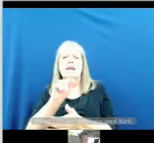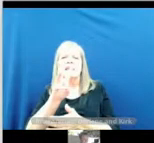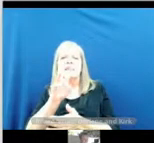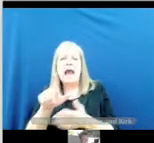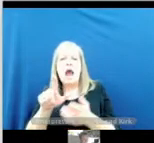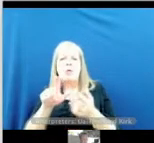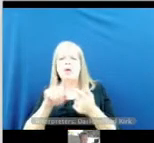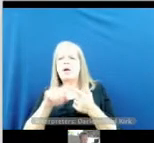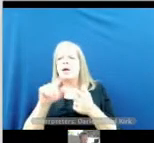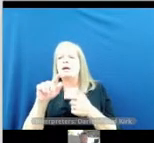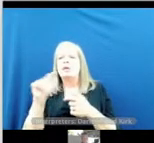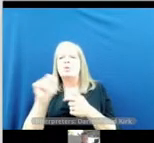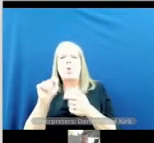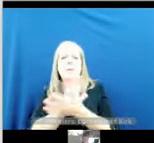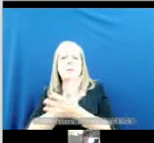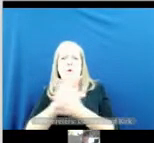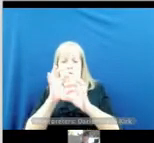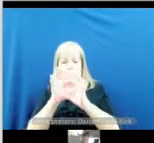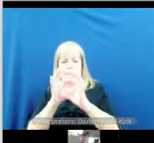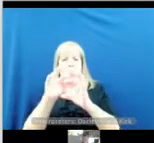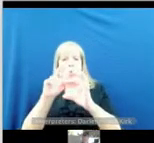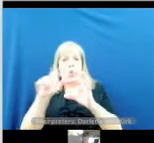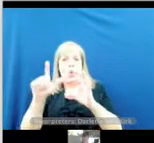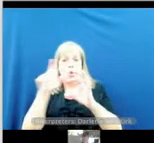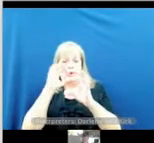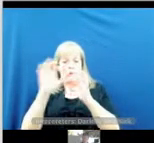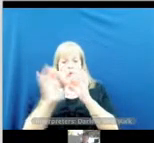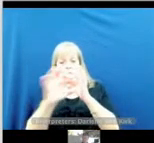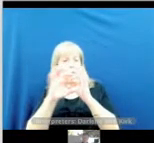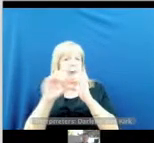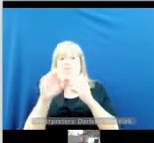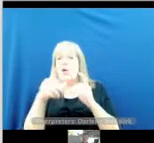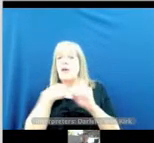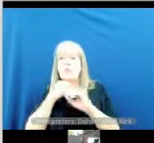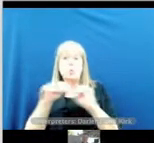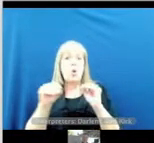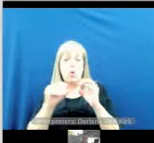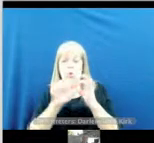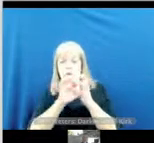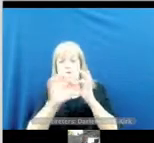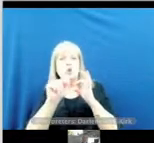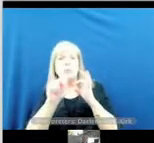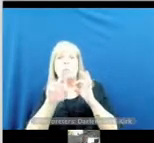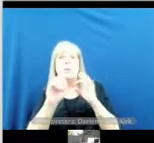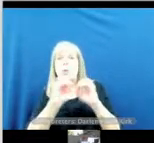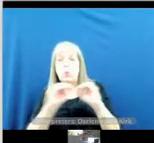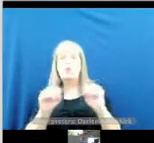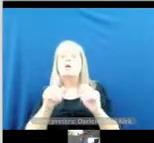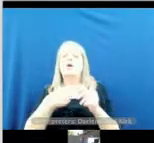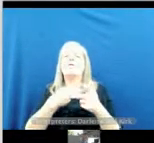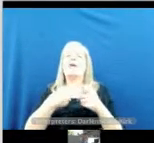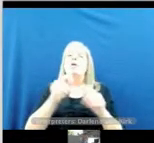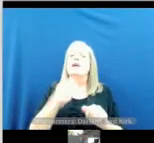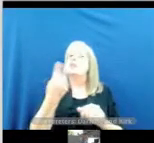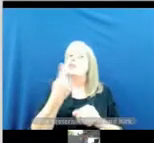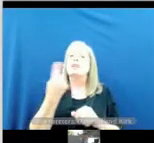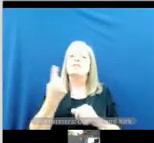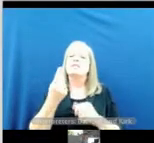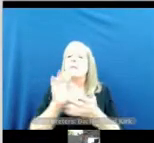those handy, you always have a piece of paper, right? So you can take your piece of paper and roll that up